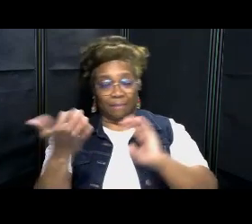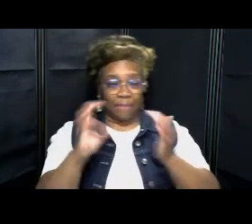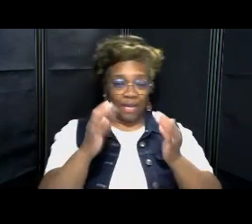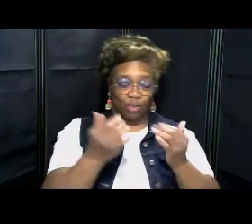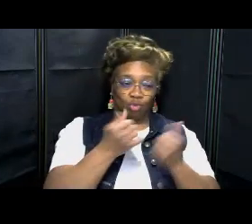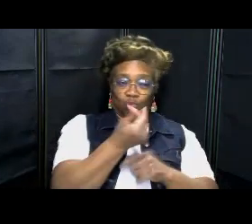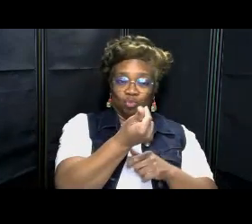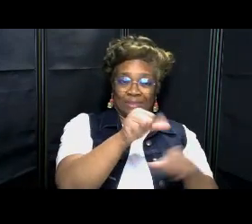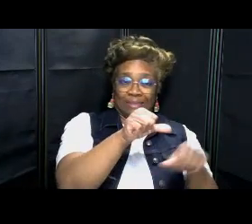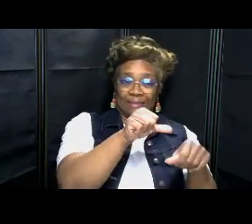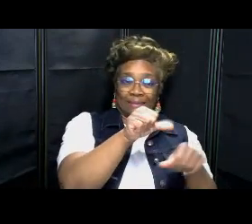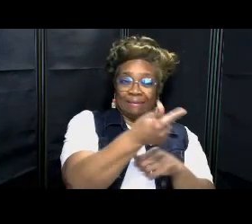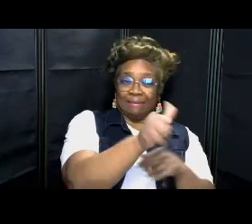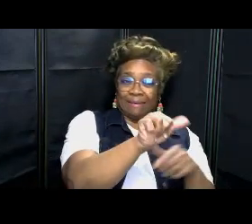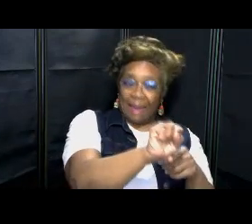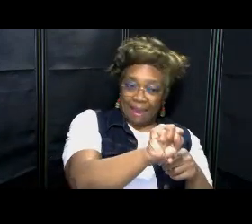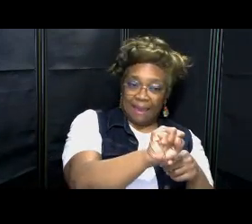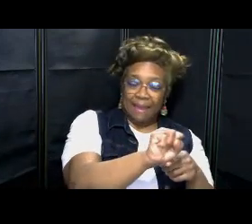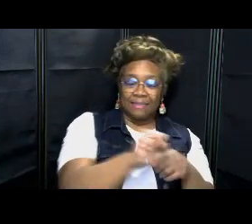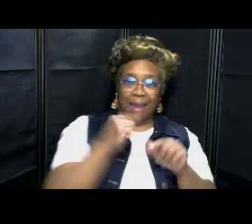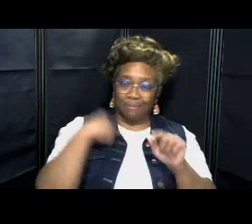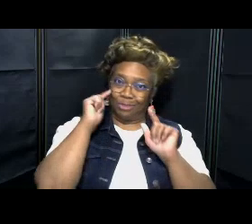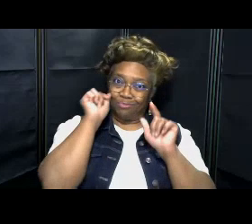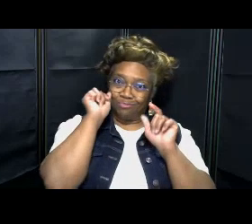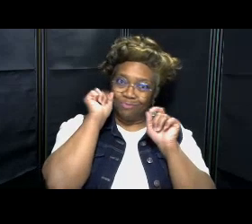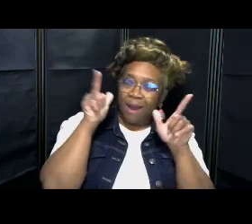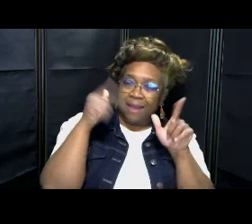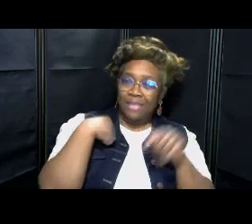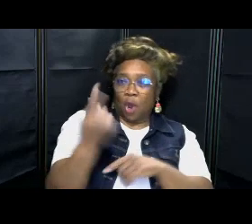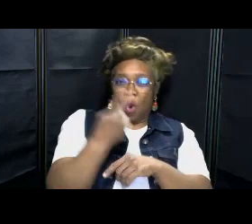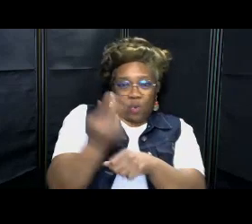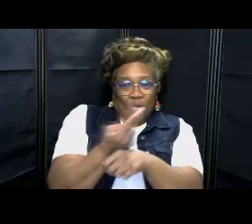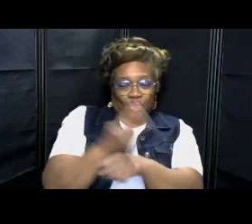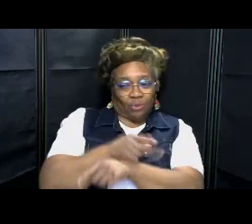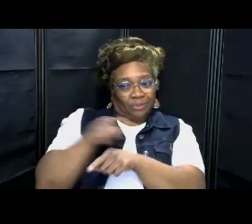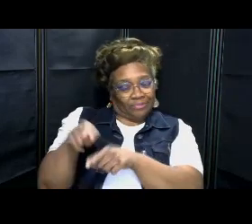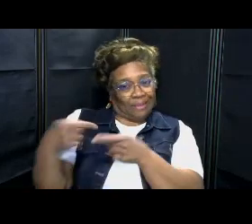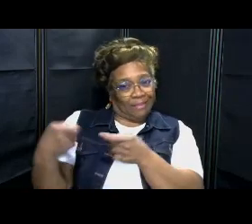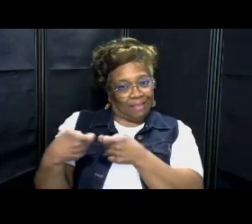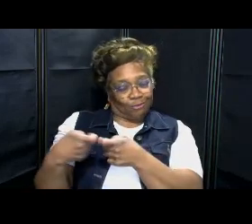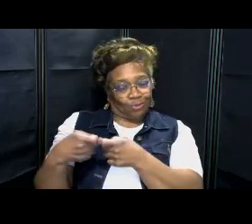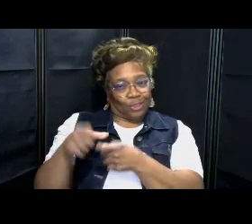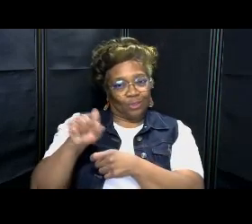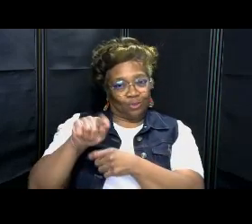surprised me and hurt me because I have always used a electric stove.